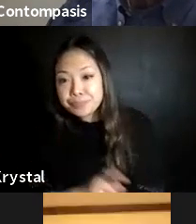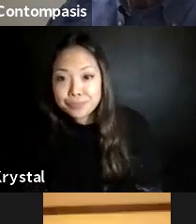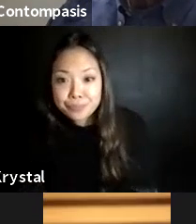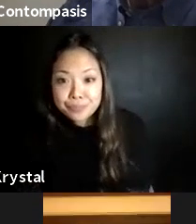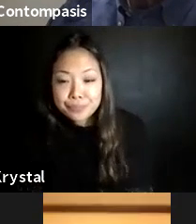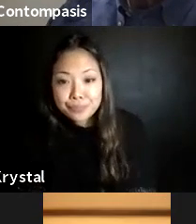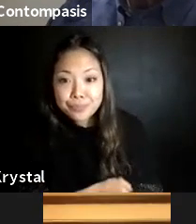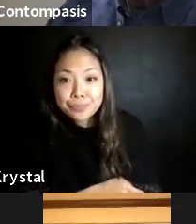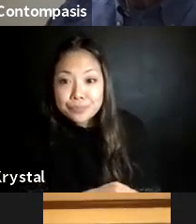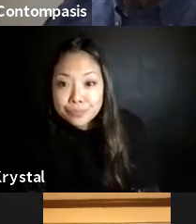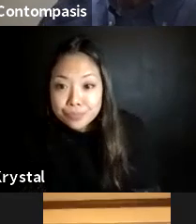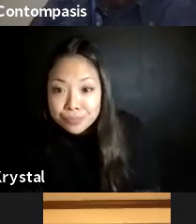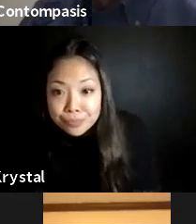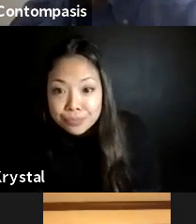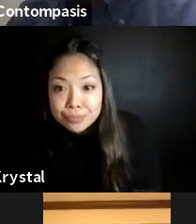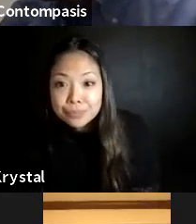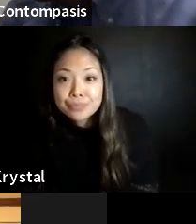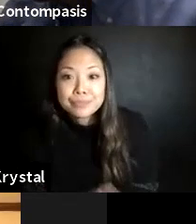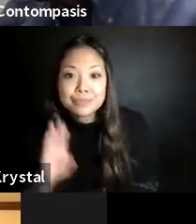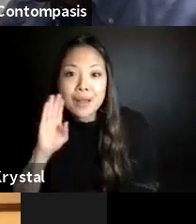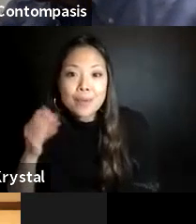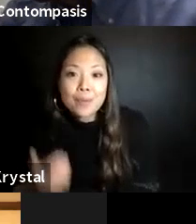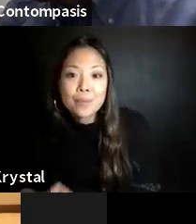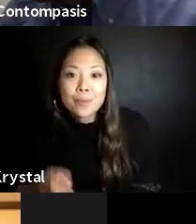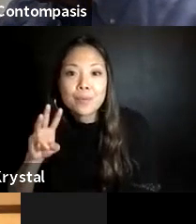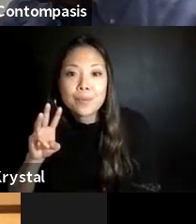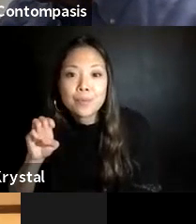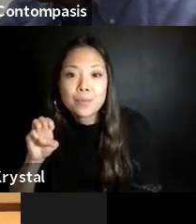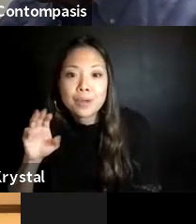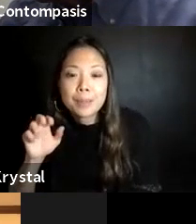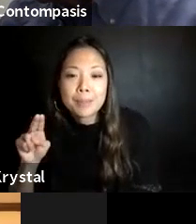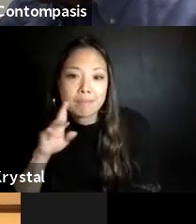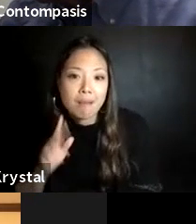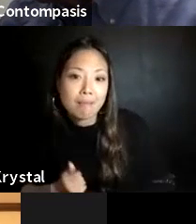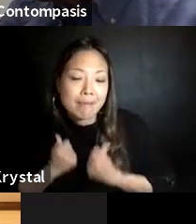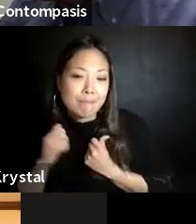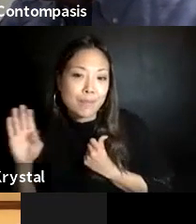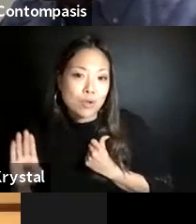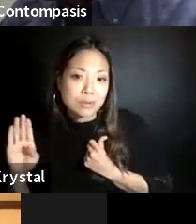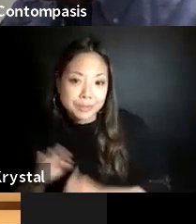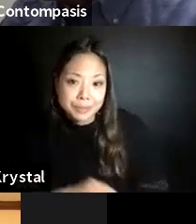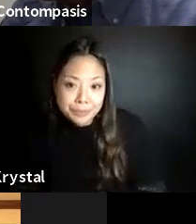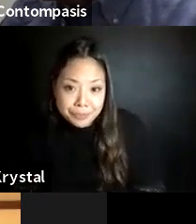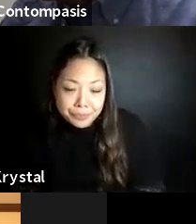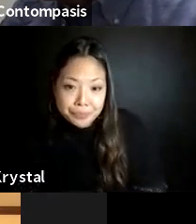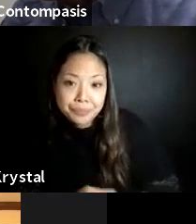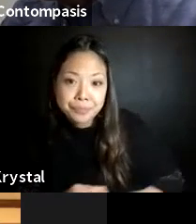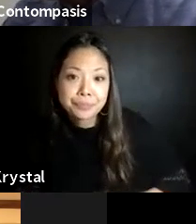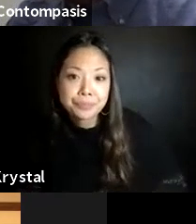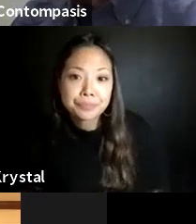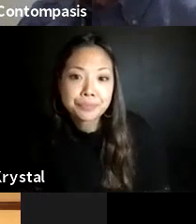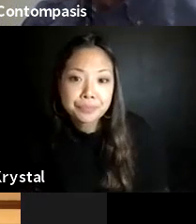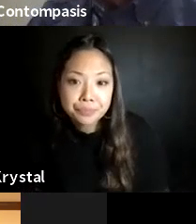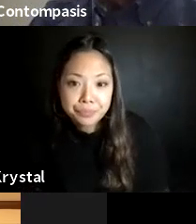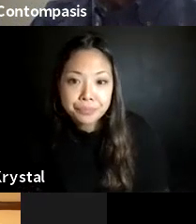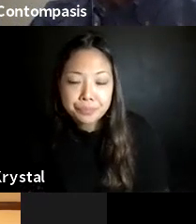Hi, my name is Weiming Zhao. I'm the resident of Boston. Maybe I should say resident